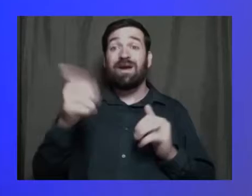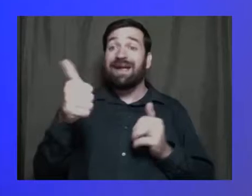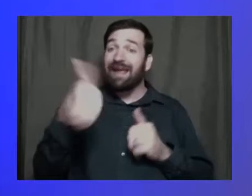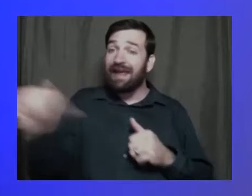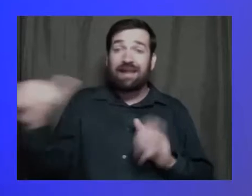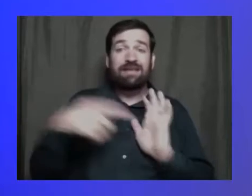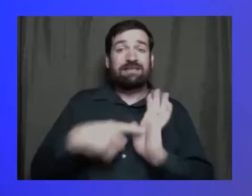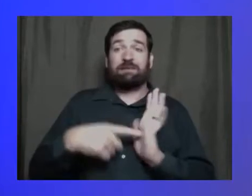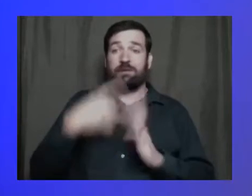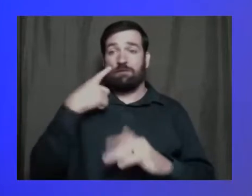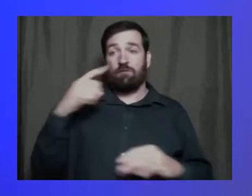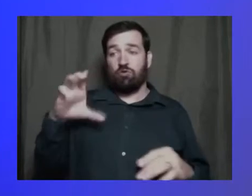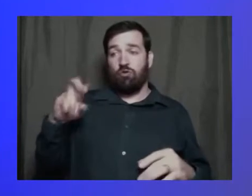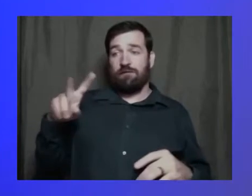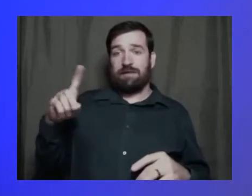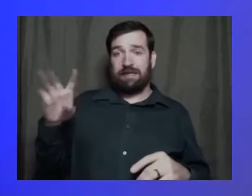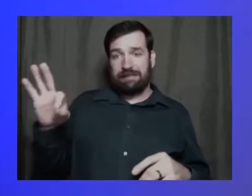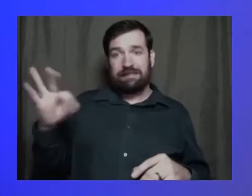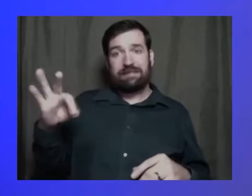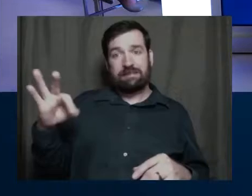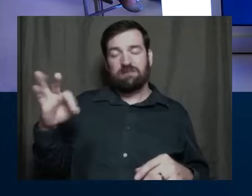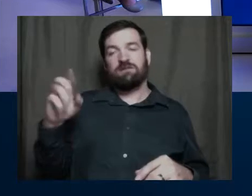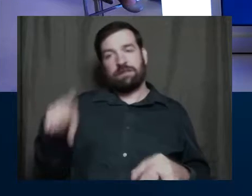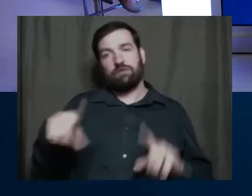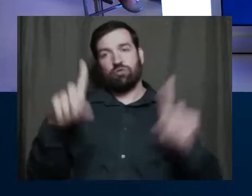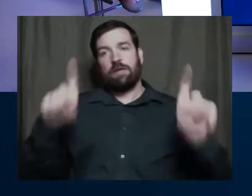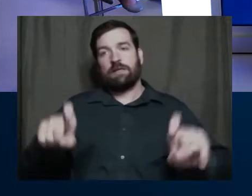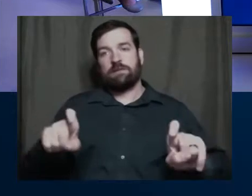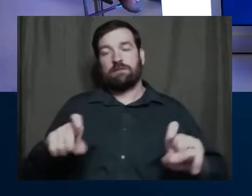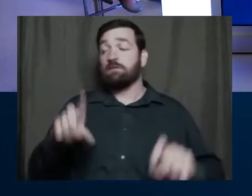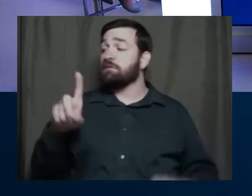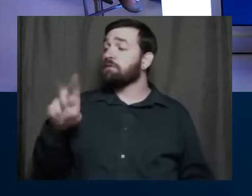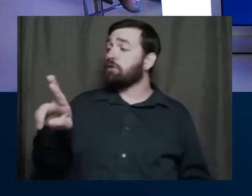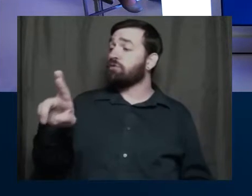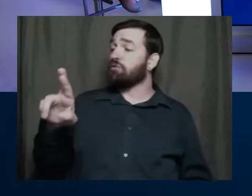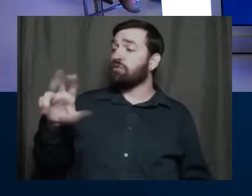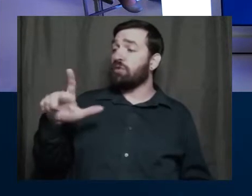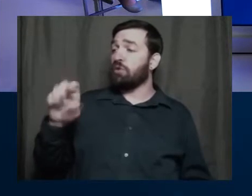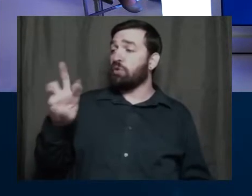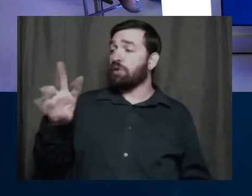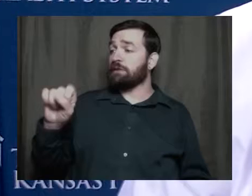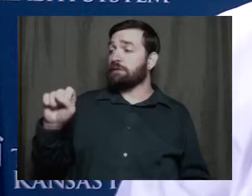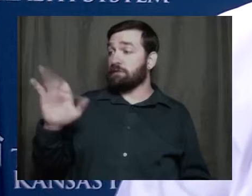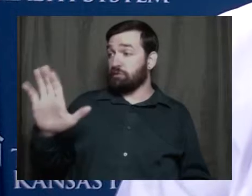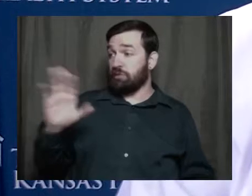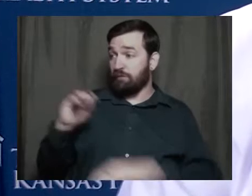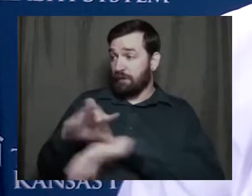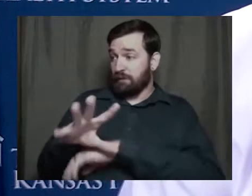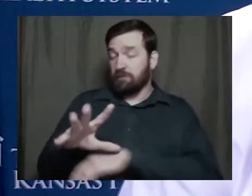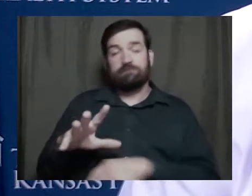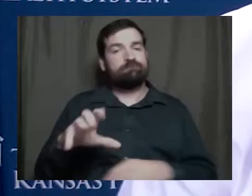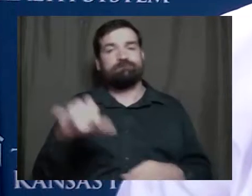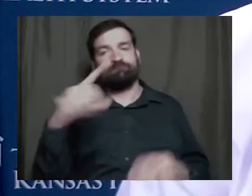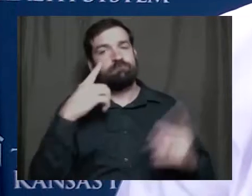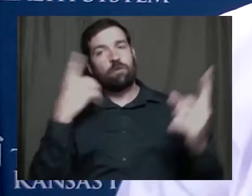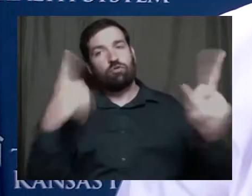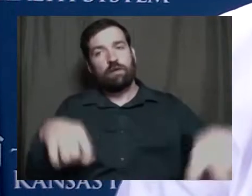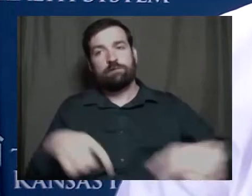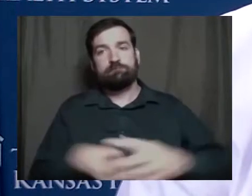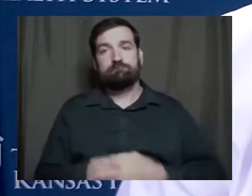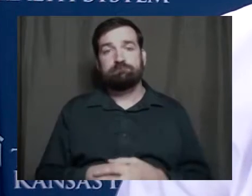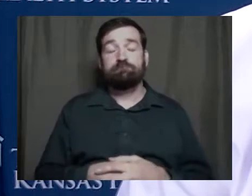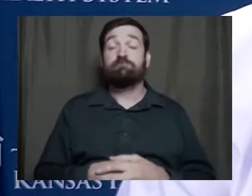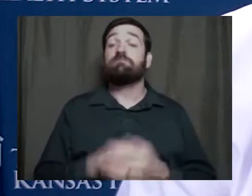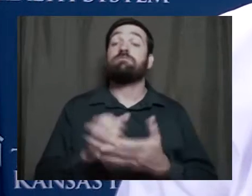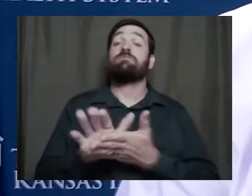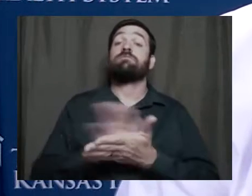for COVID-19 regardless. Dr. Lewis, your advice? Completely agree. And the nice thing is the